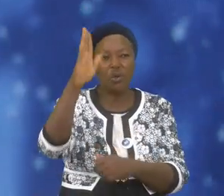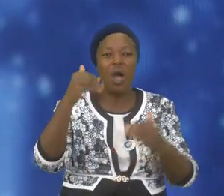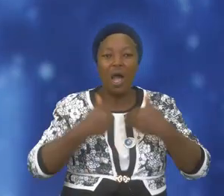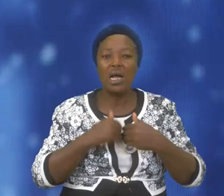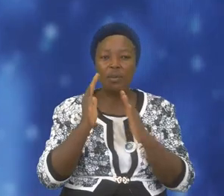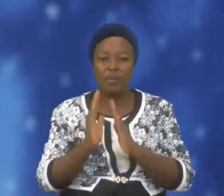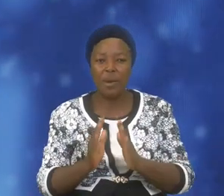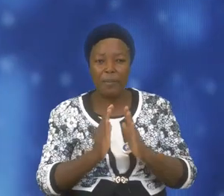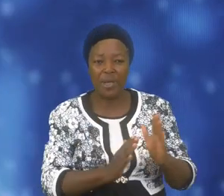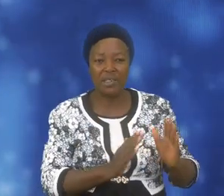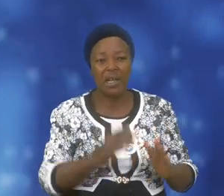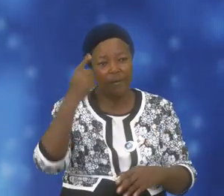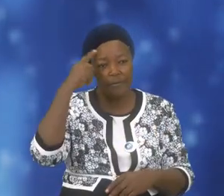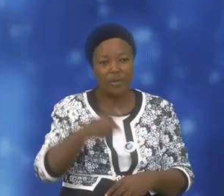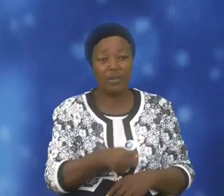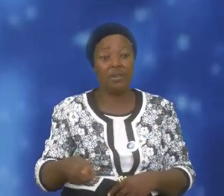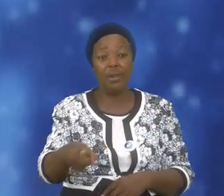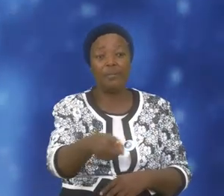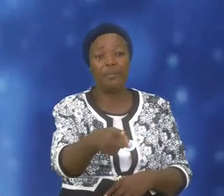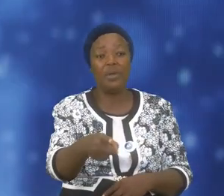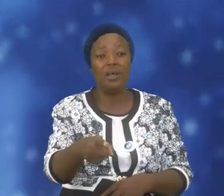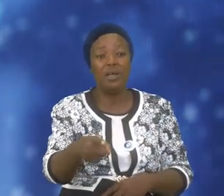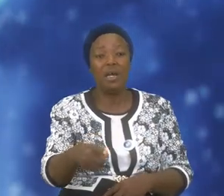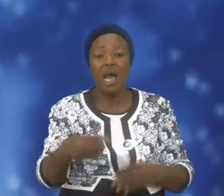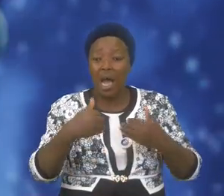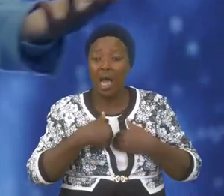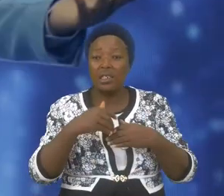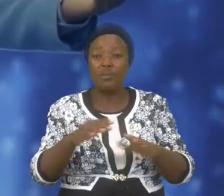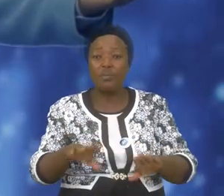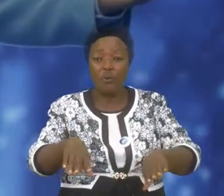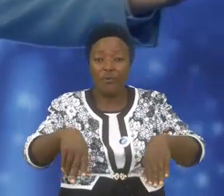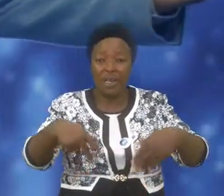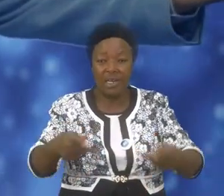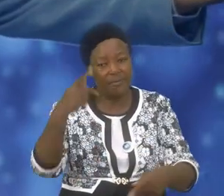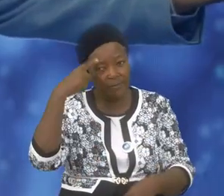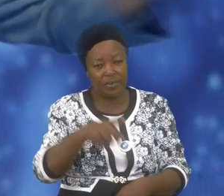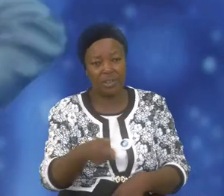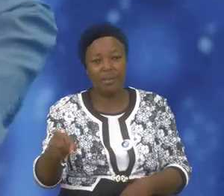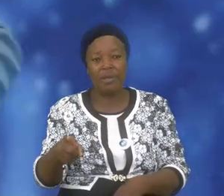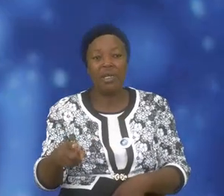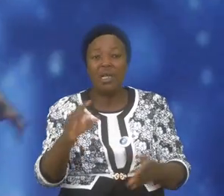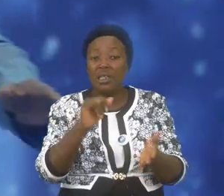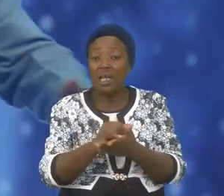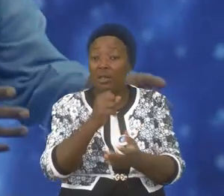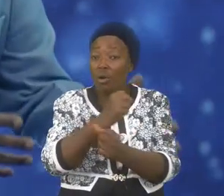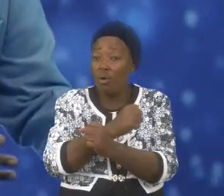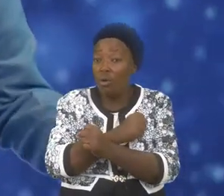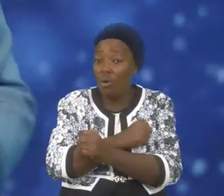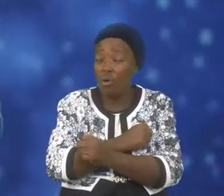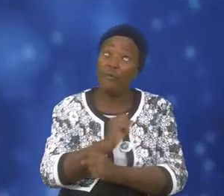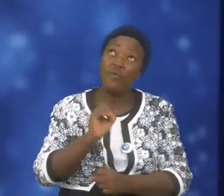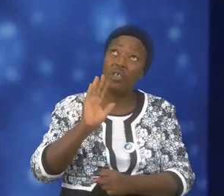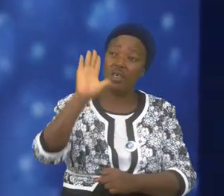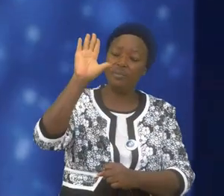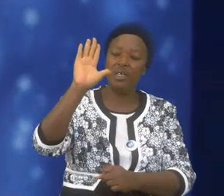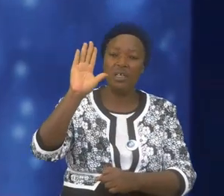provided for them that love him. Ears have not heard. The kind of testimonies we